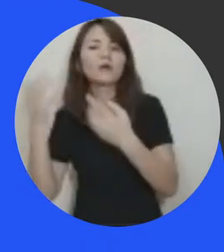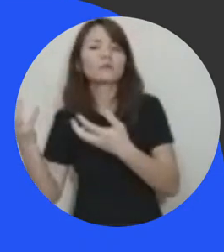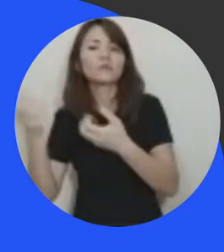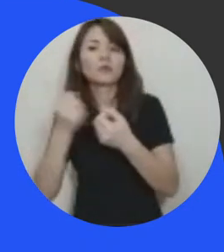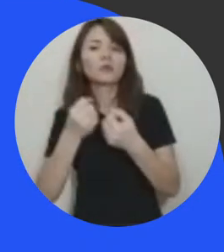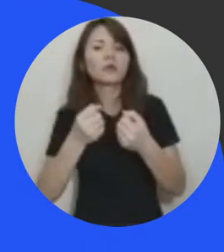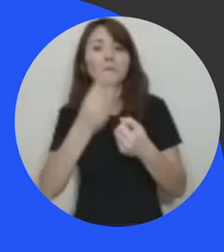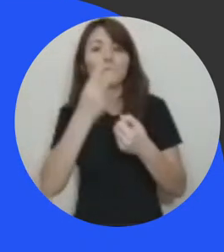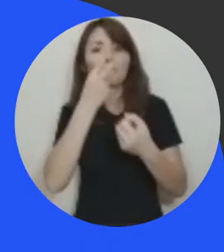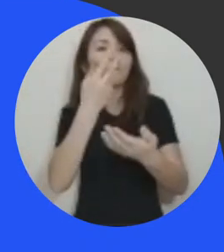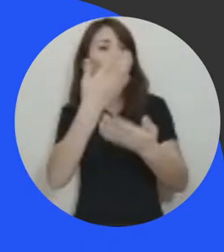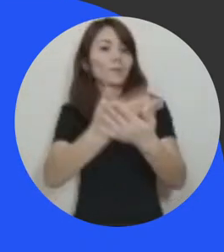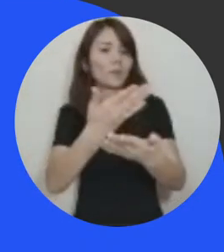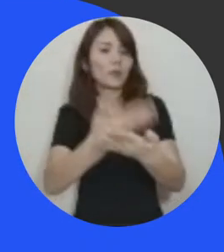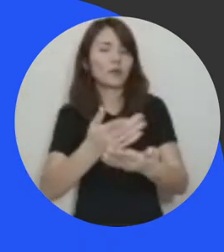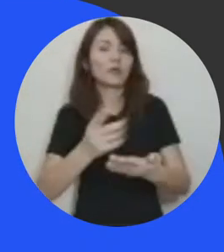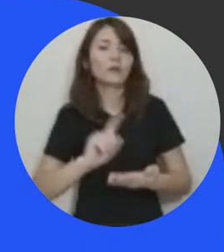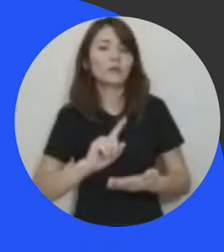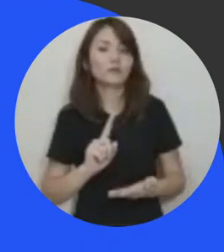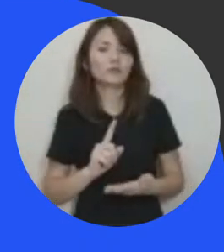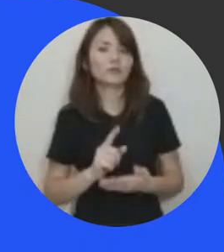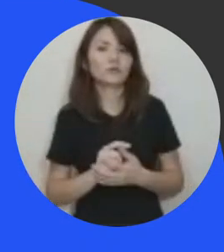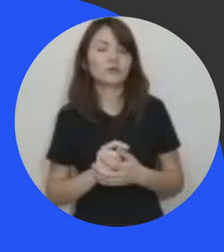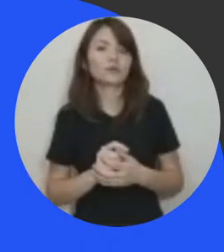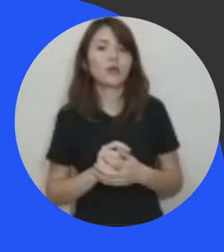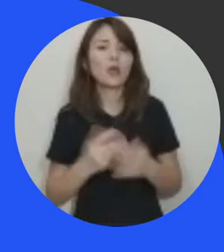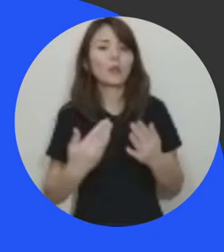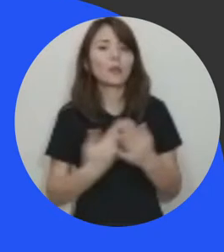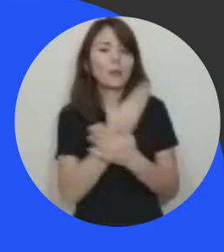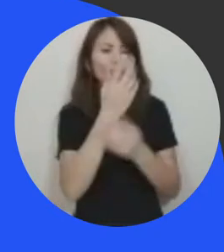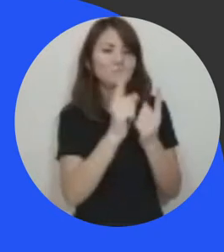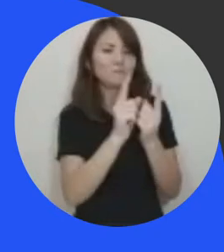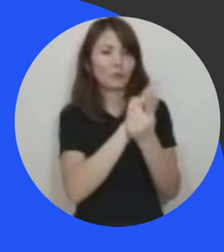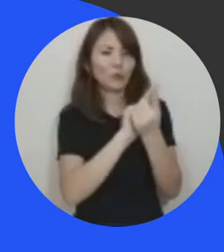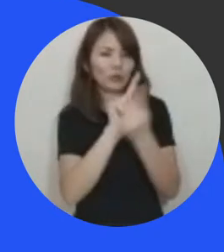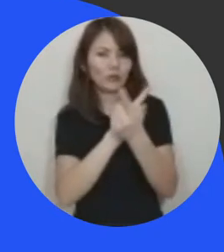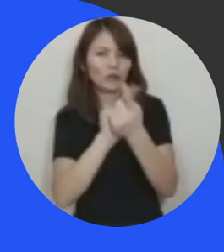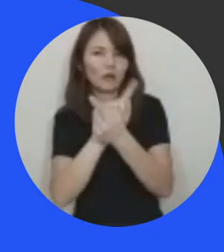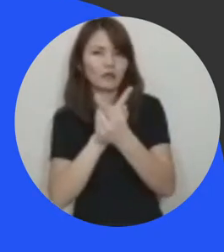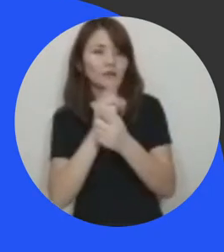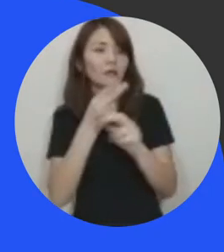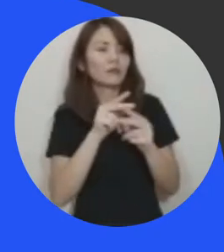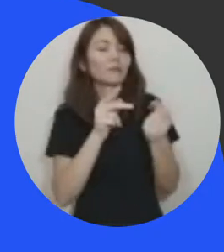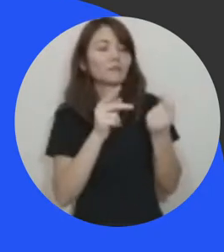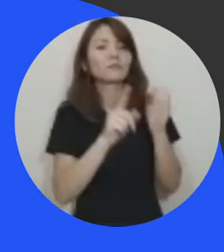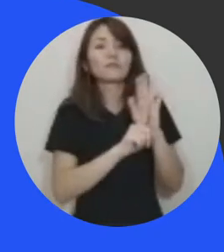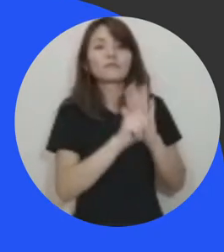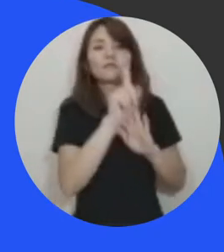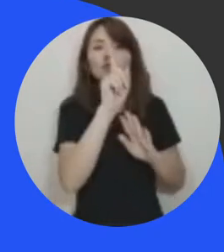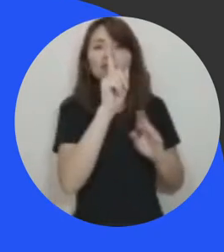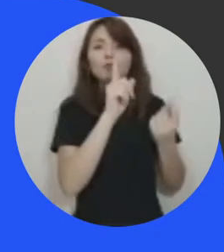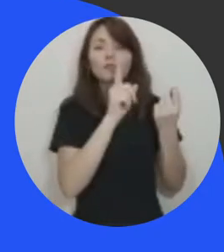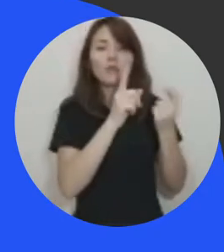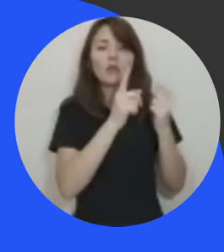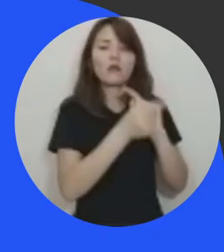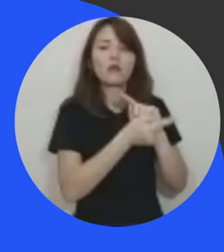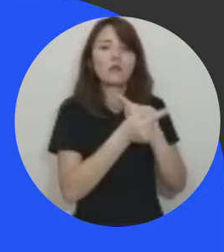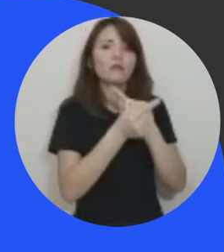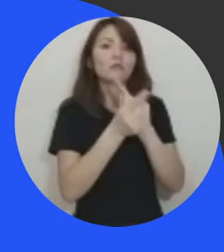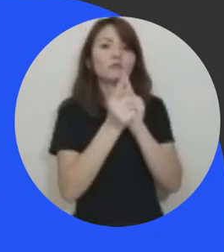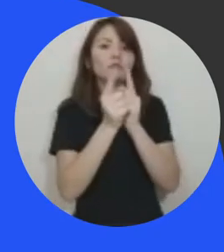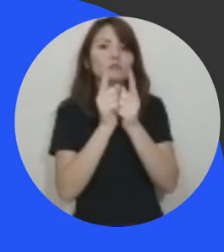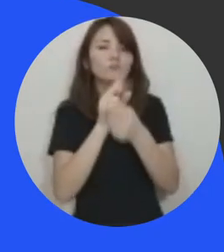G variant, the new variant, was indeed more transmissible than the D variant.